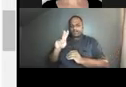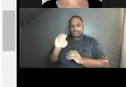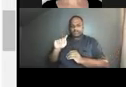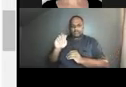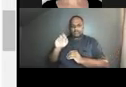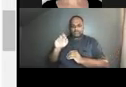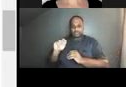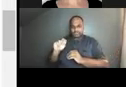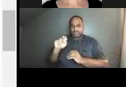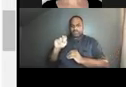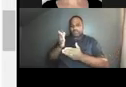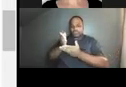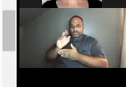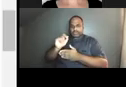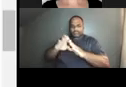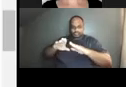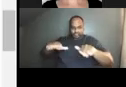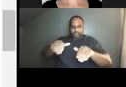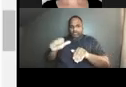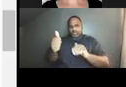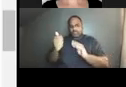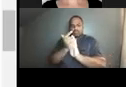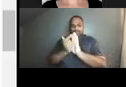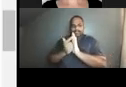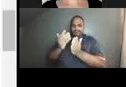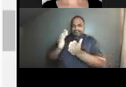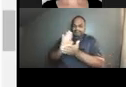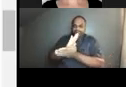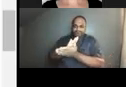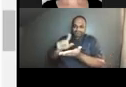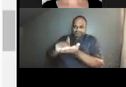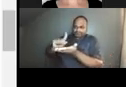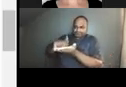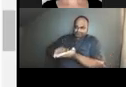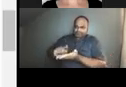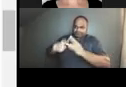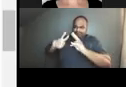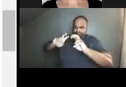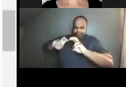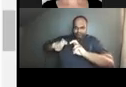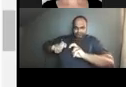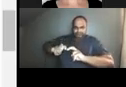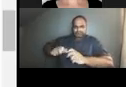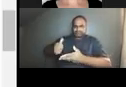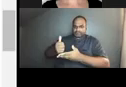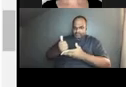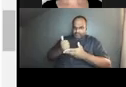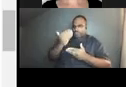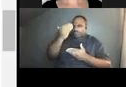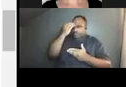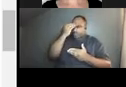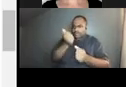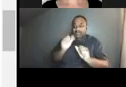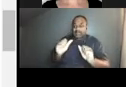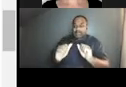situations, one can identify or exclude possible violations of one's rights by referring to such documents. We believe that's an